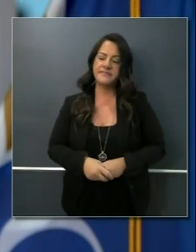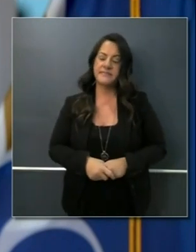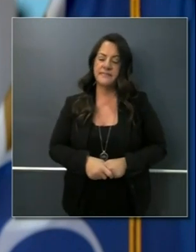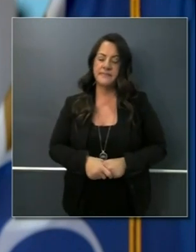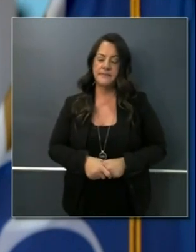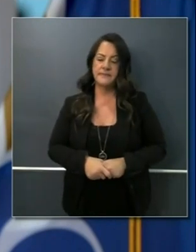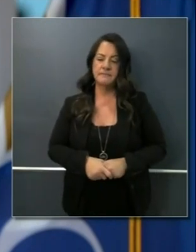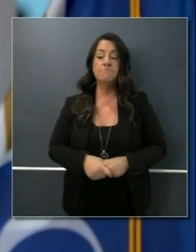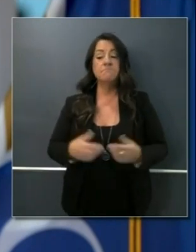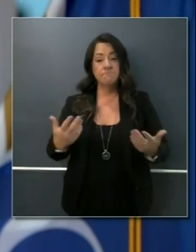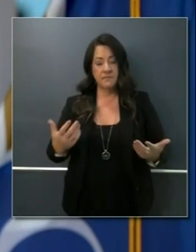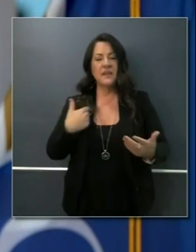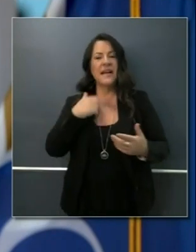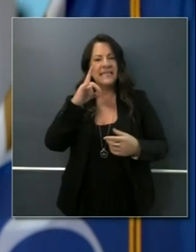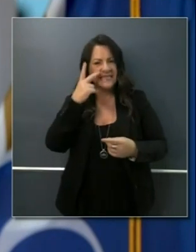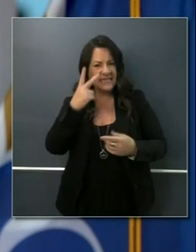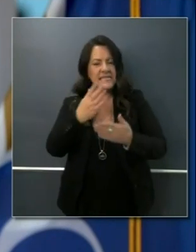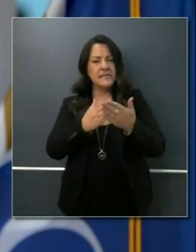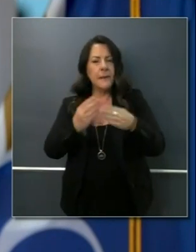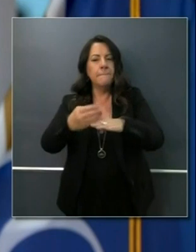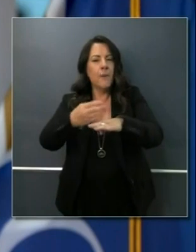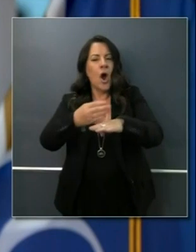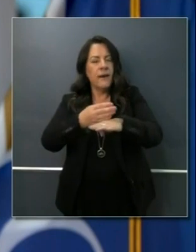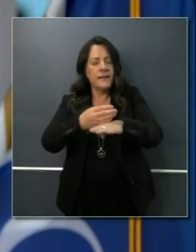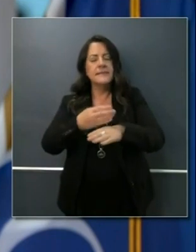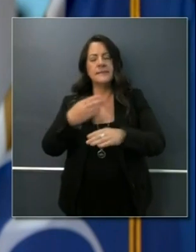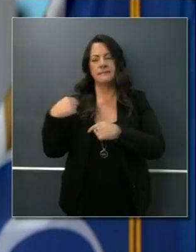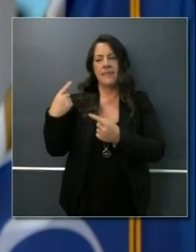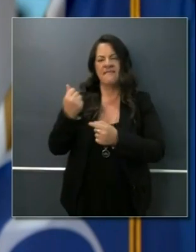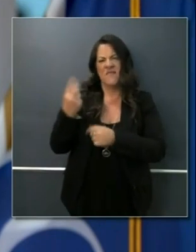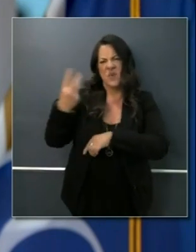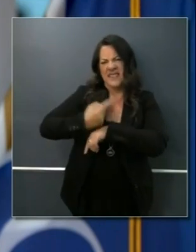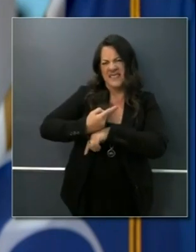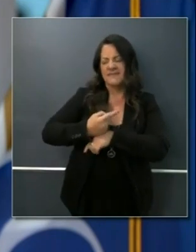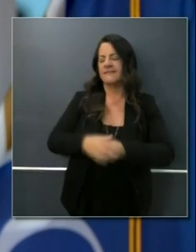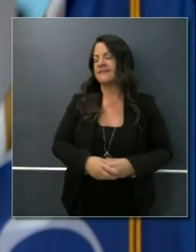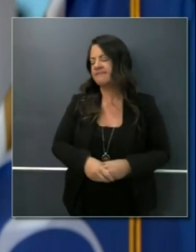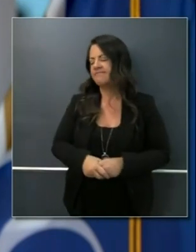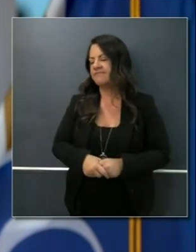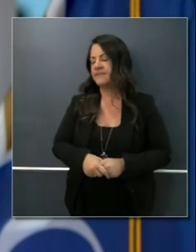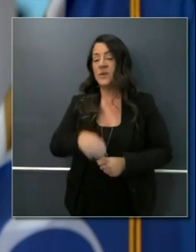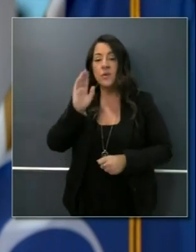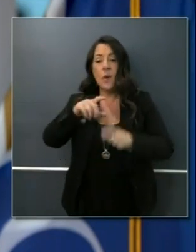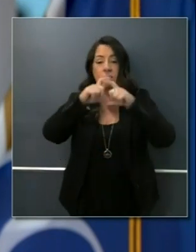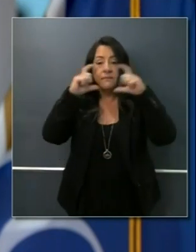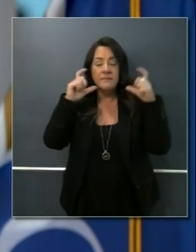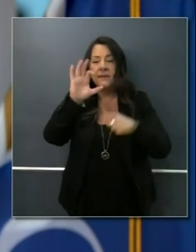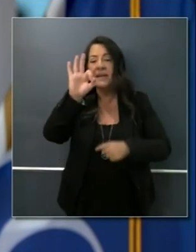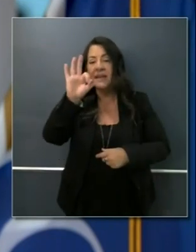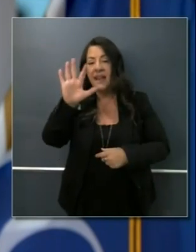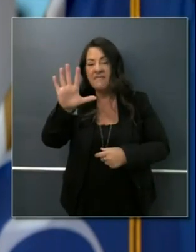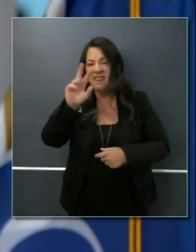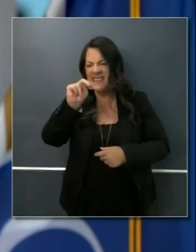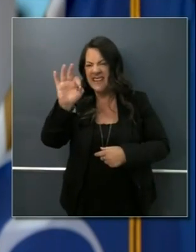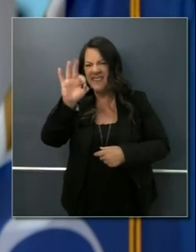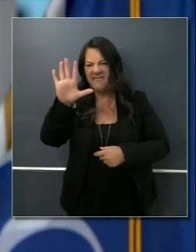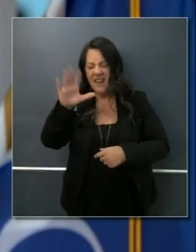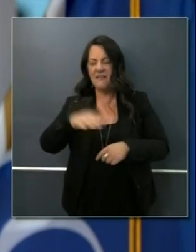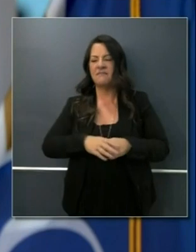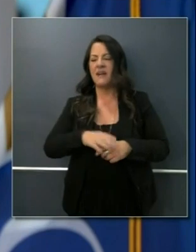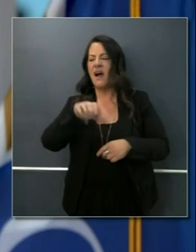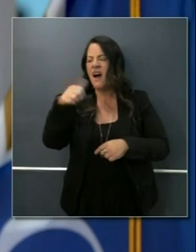last number of days. As you know, I'm apt to remind you of all the N95 masks, procedure masks, and